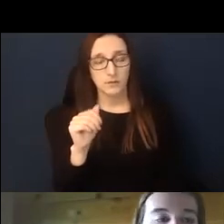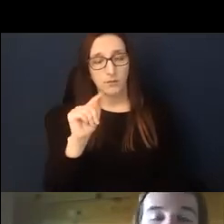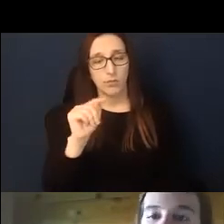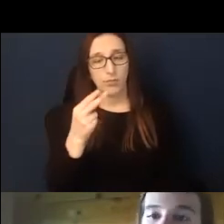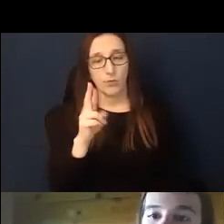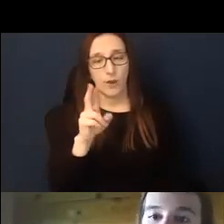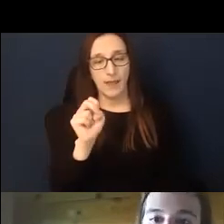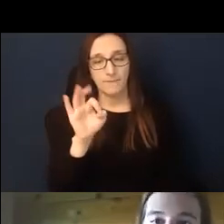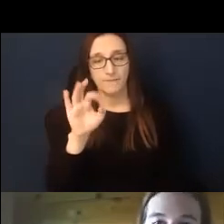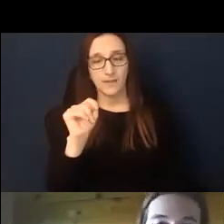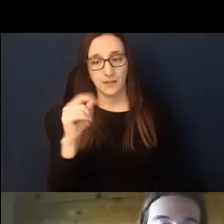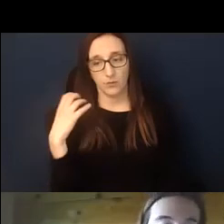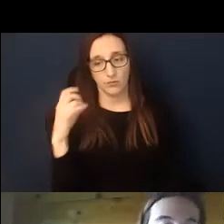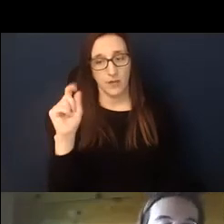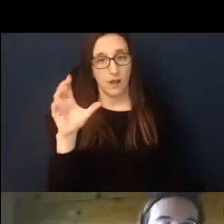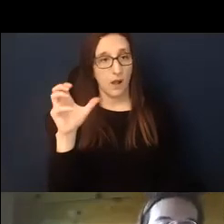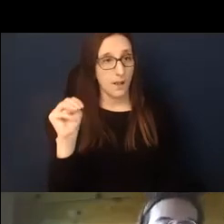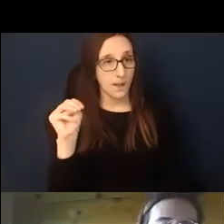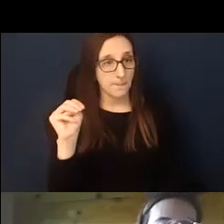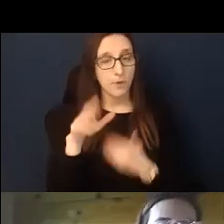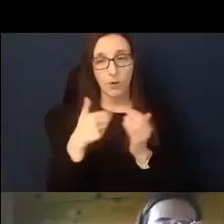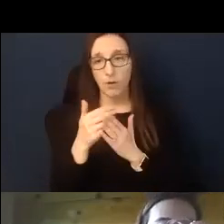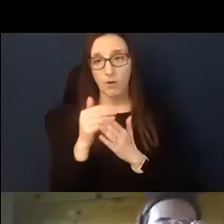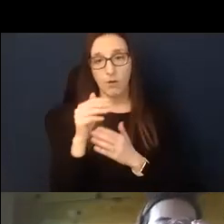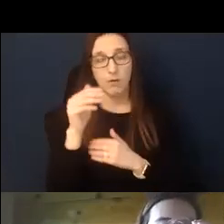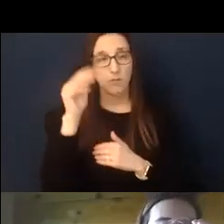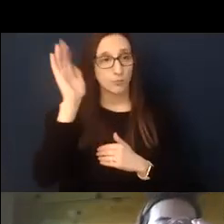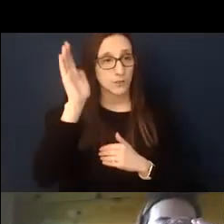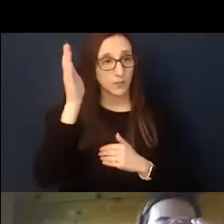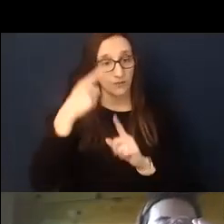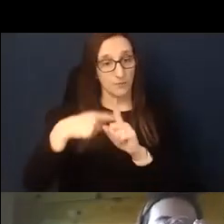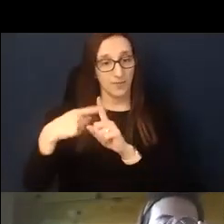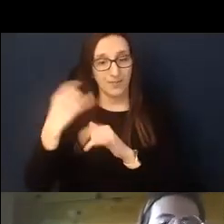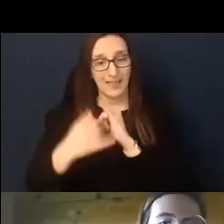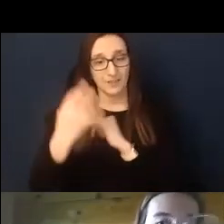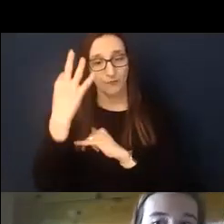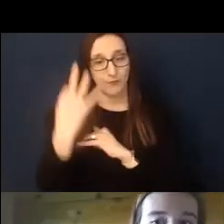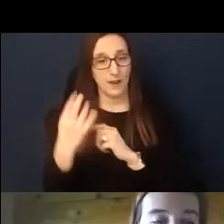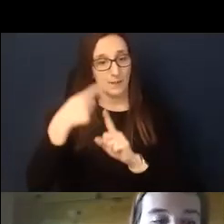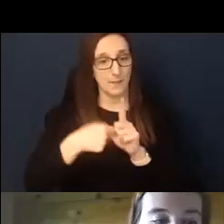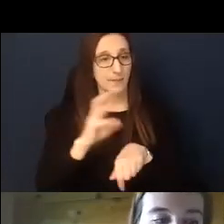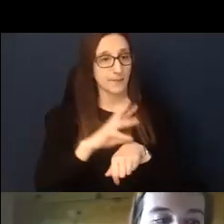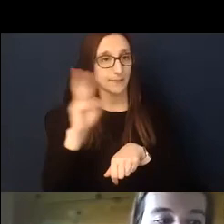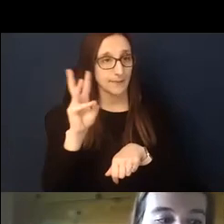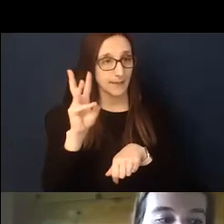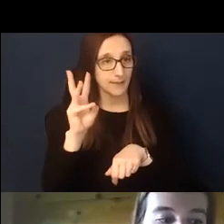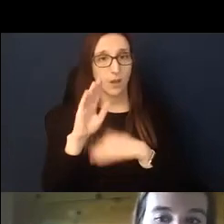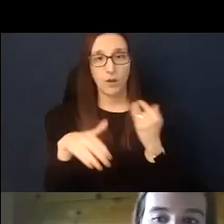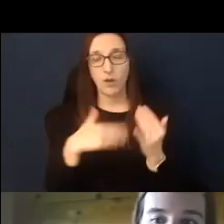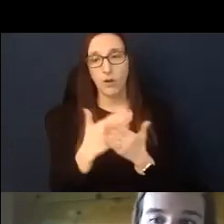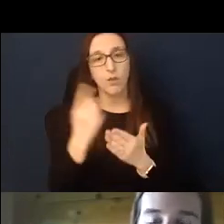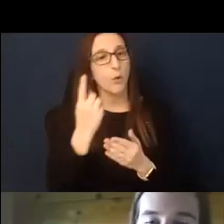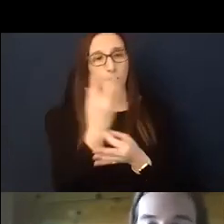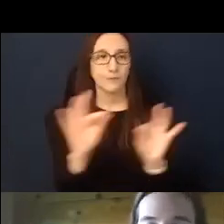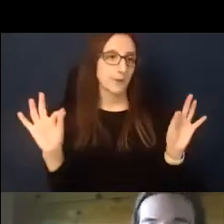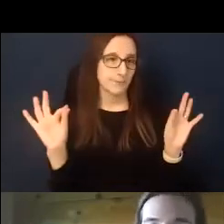thrivefitcoaching.com. All of the webinars we do every month, the last Friday of the month at 6, are all always free